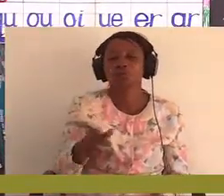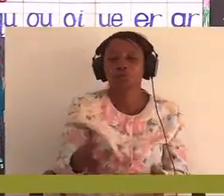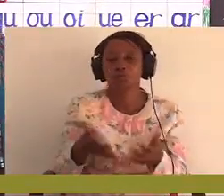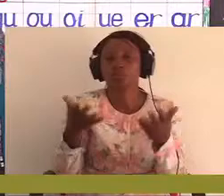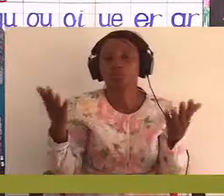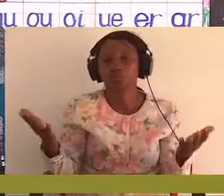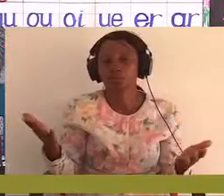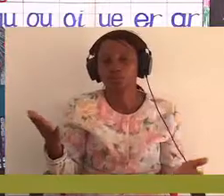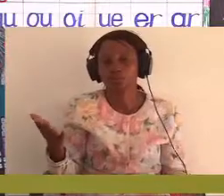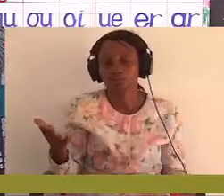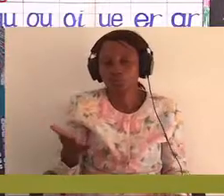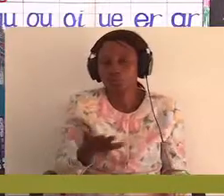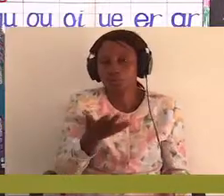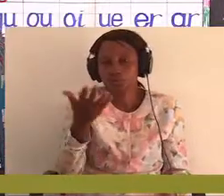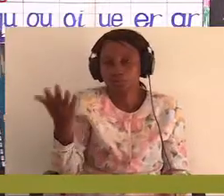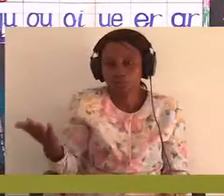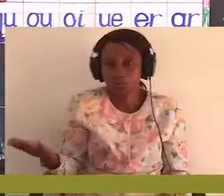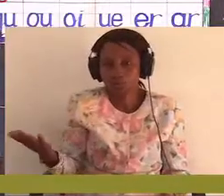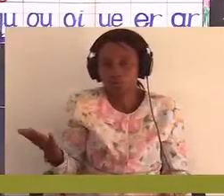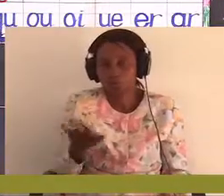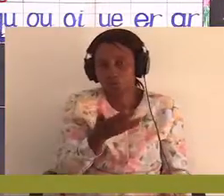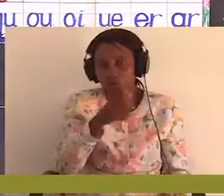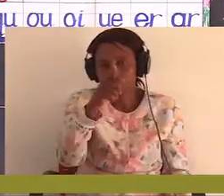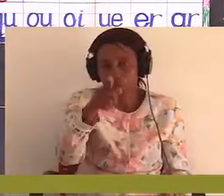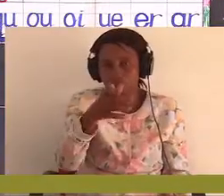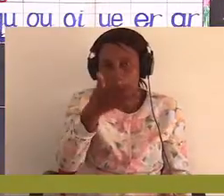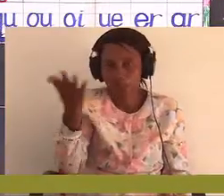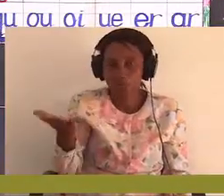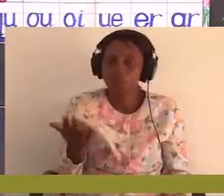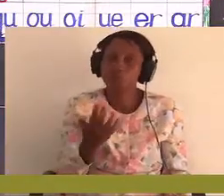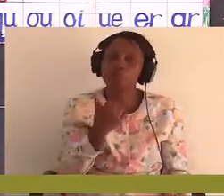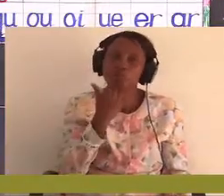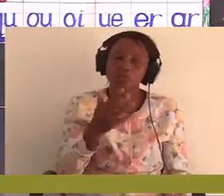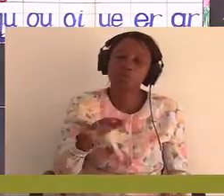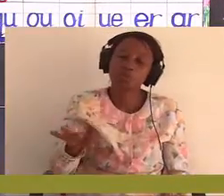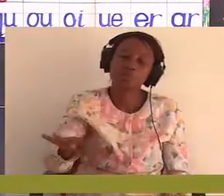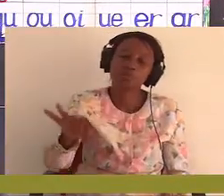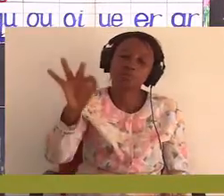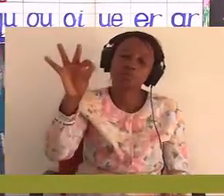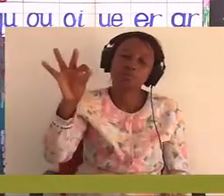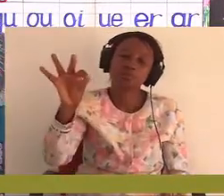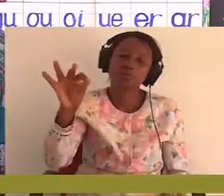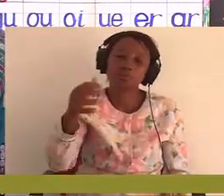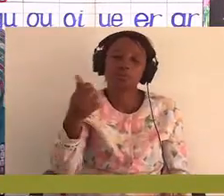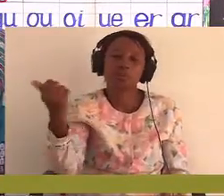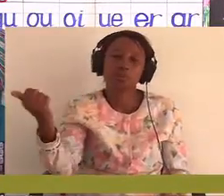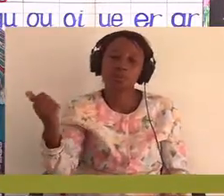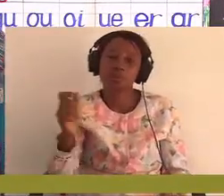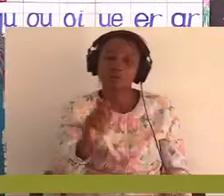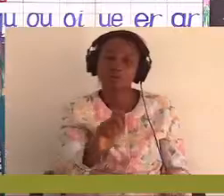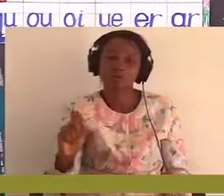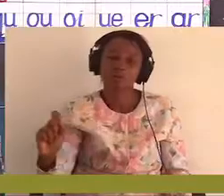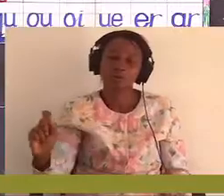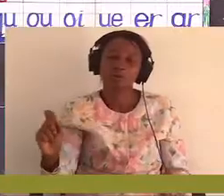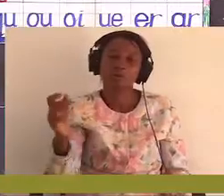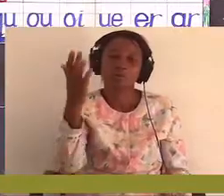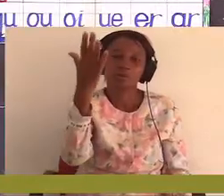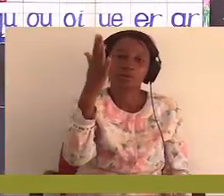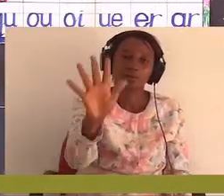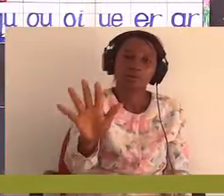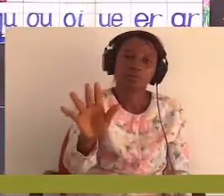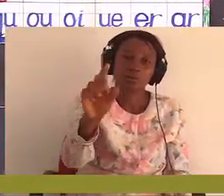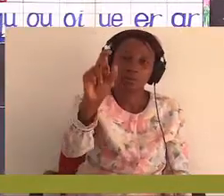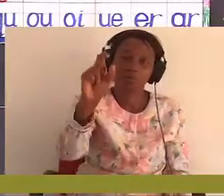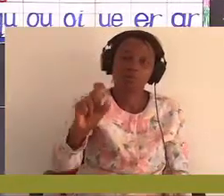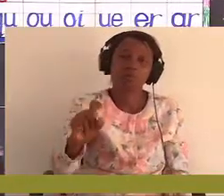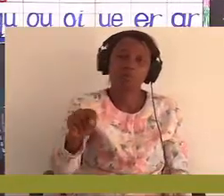asked to find out and write down 10 words